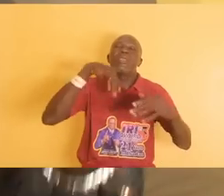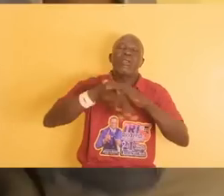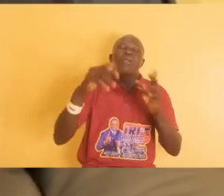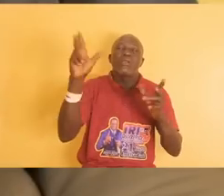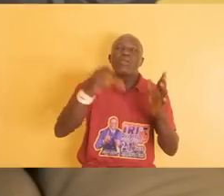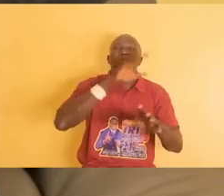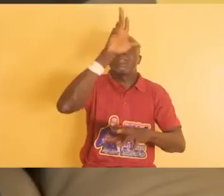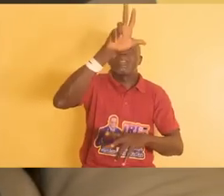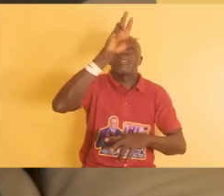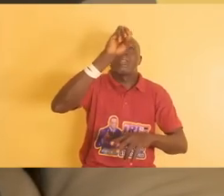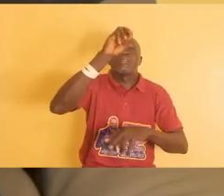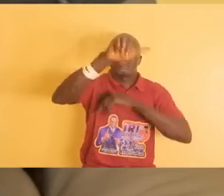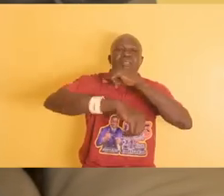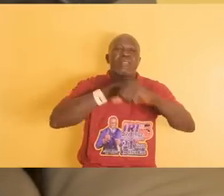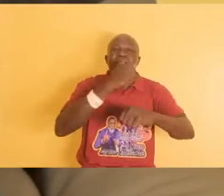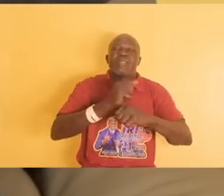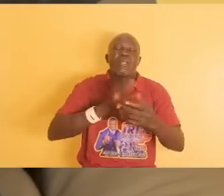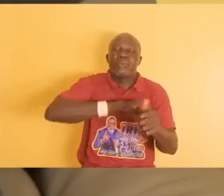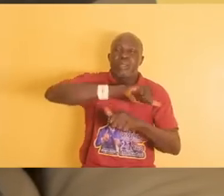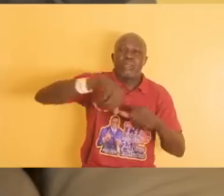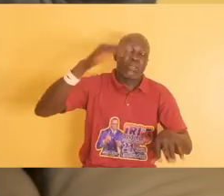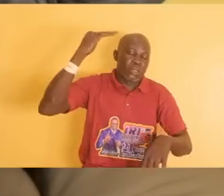we'll clock 30 years.